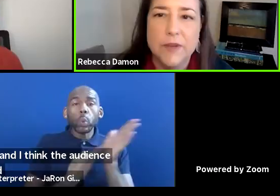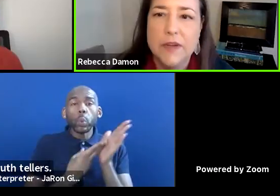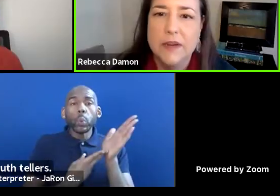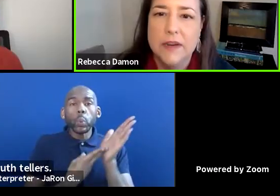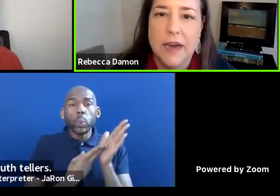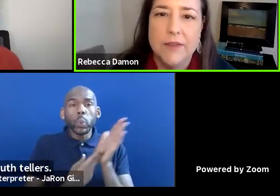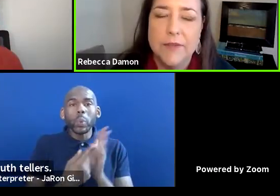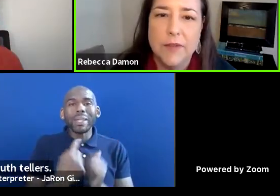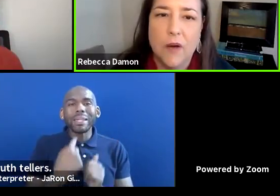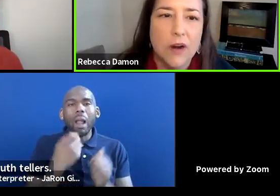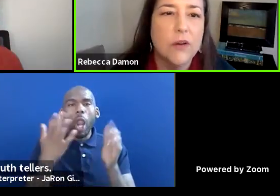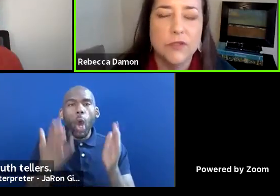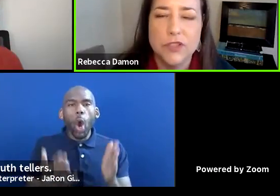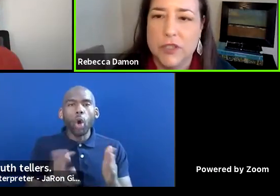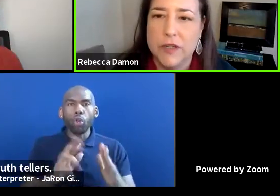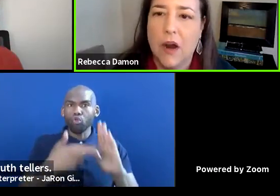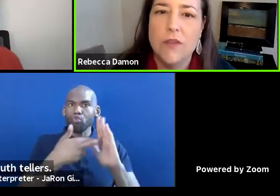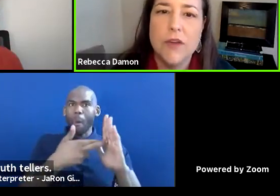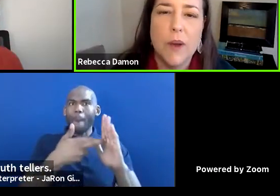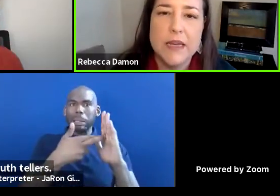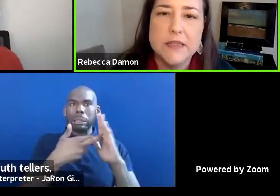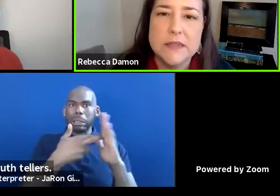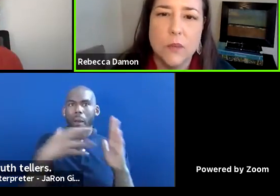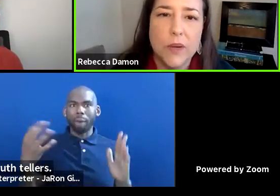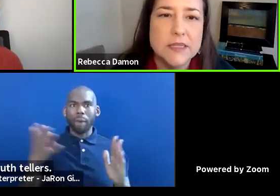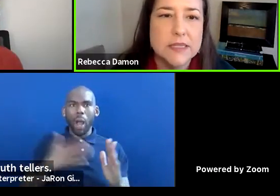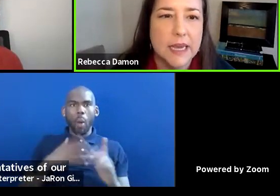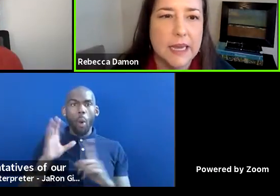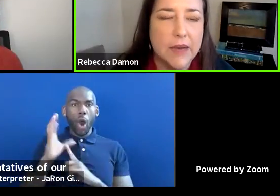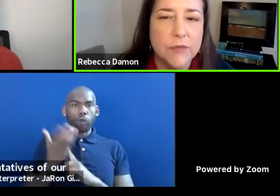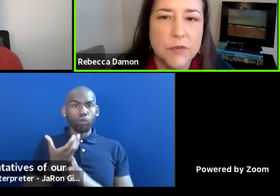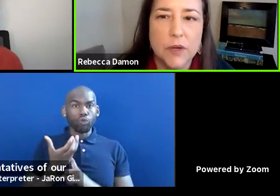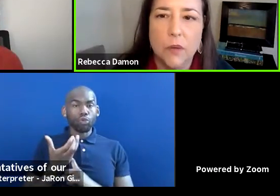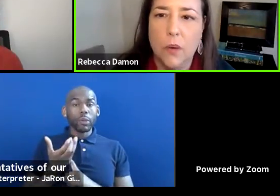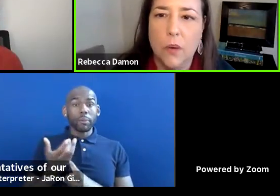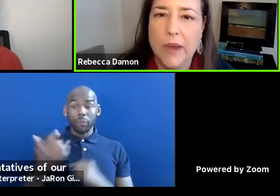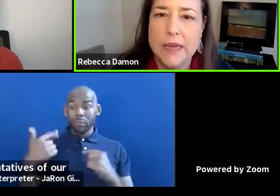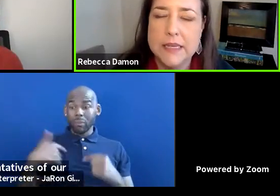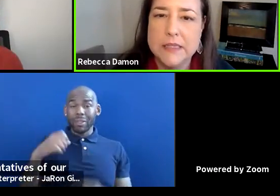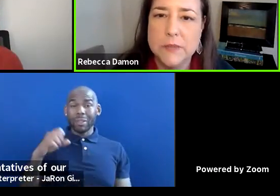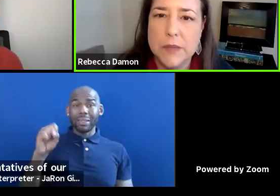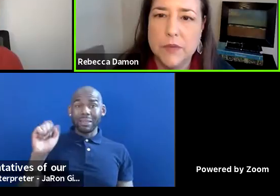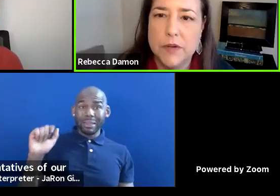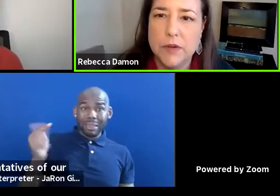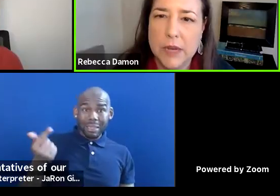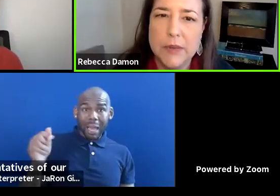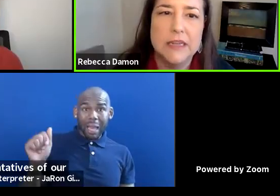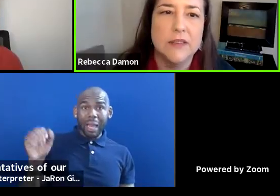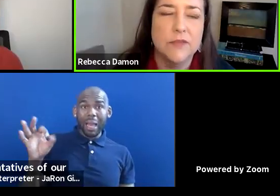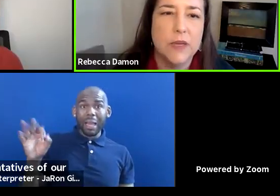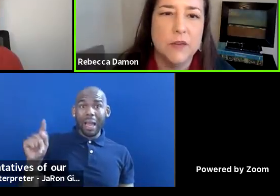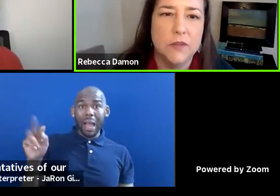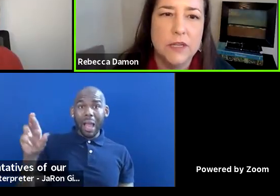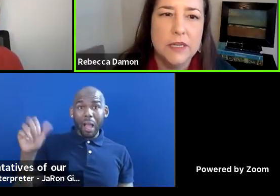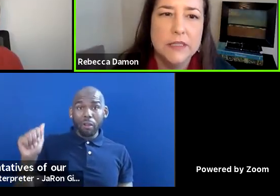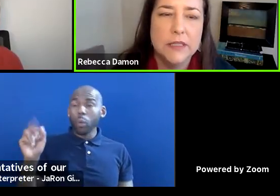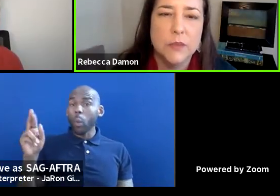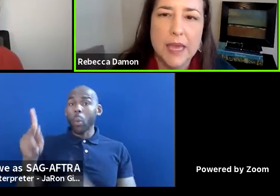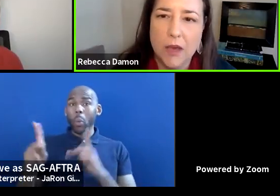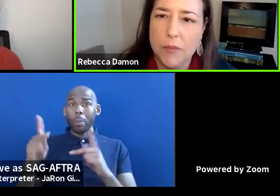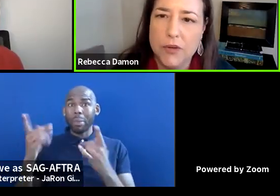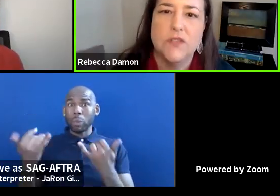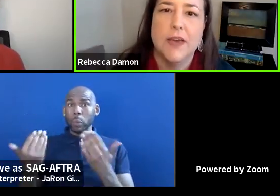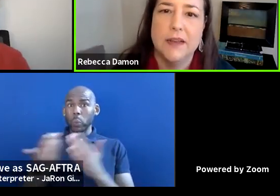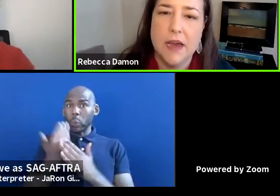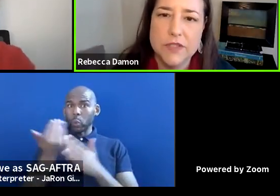of our culture. Are there ways that we as SAG-AFTRA, or ways as people that are coming into the field, can